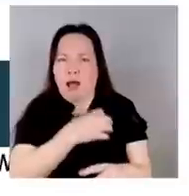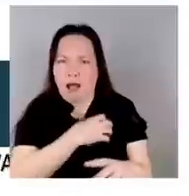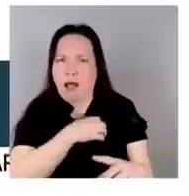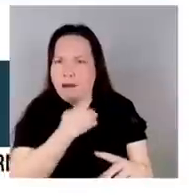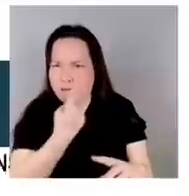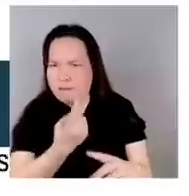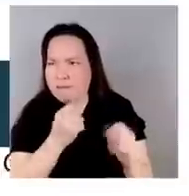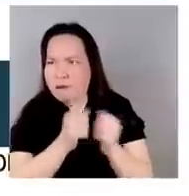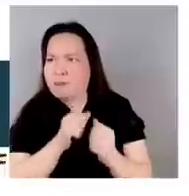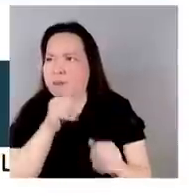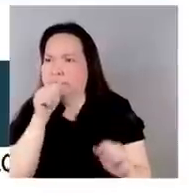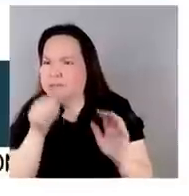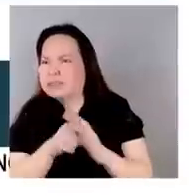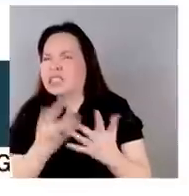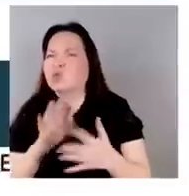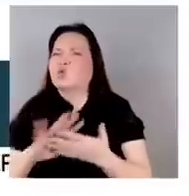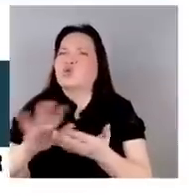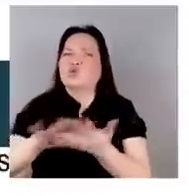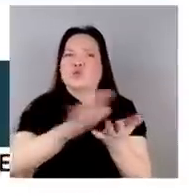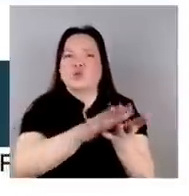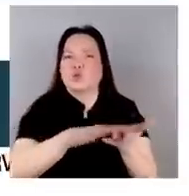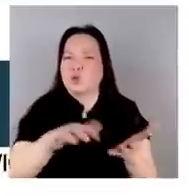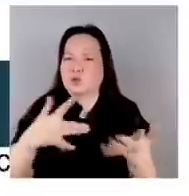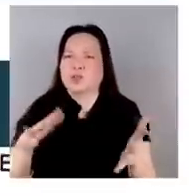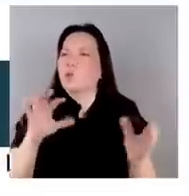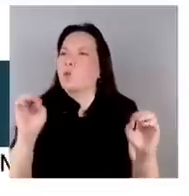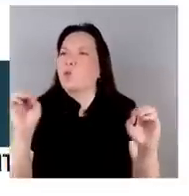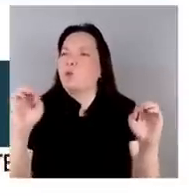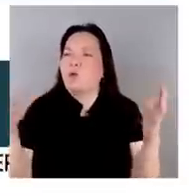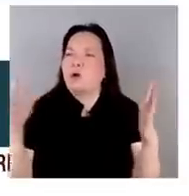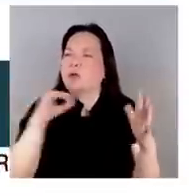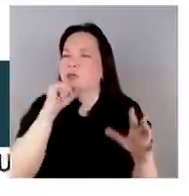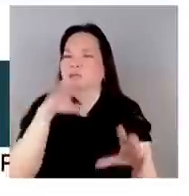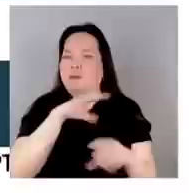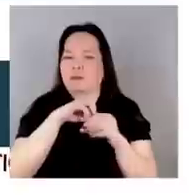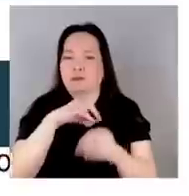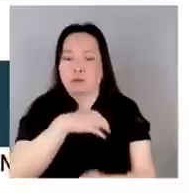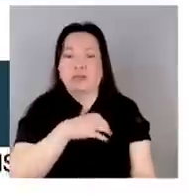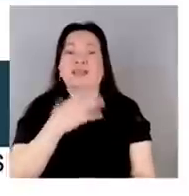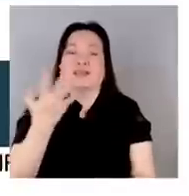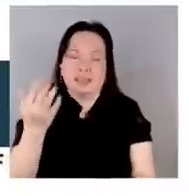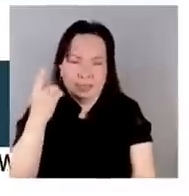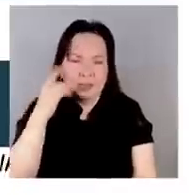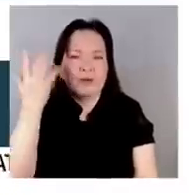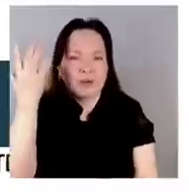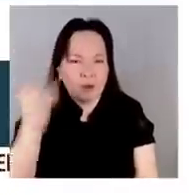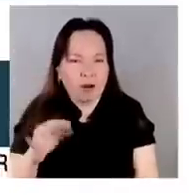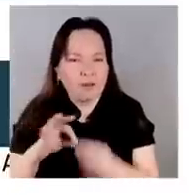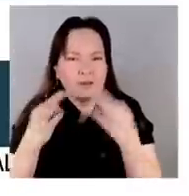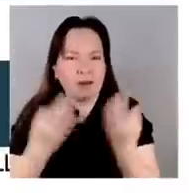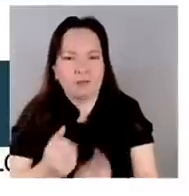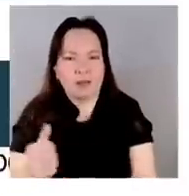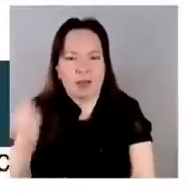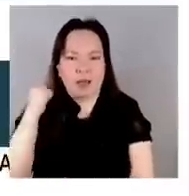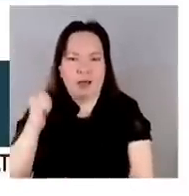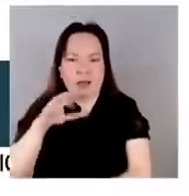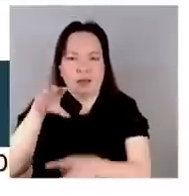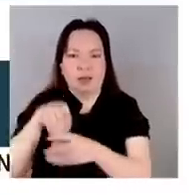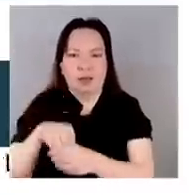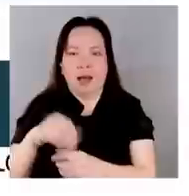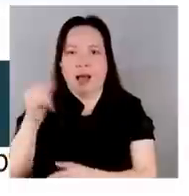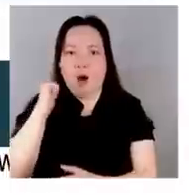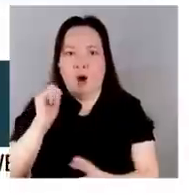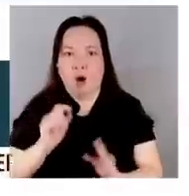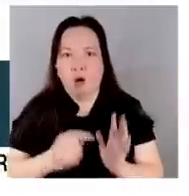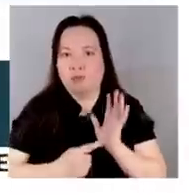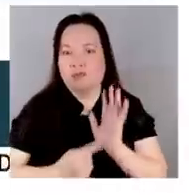know, why would families participate in investigations that are purely going to be a cover-up? I mean, there needs to be some